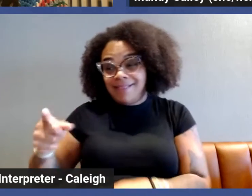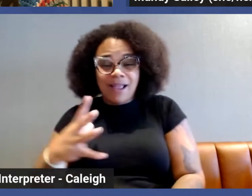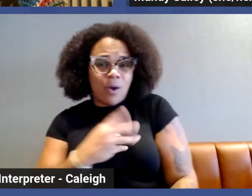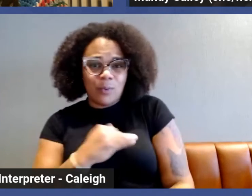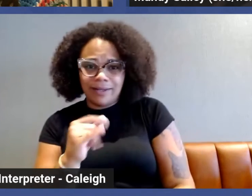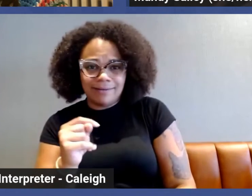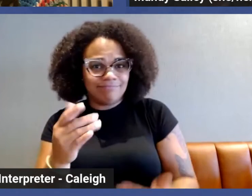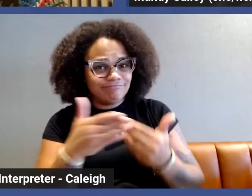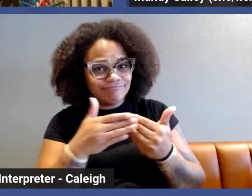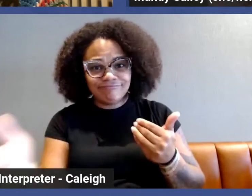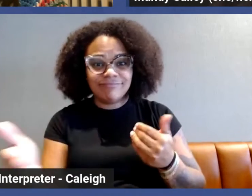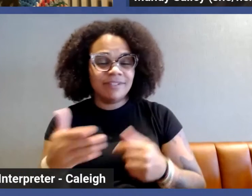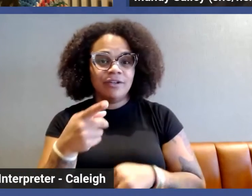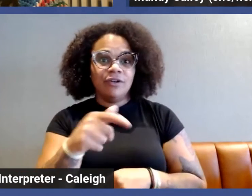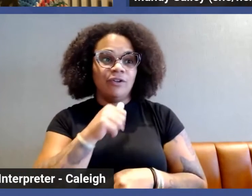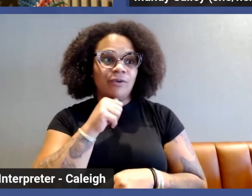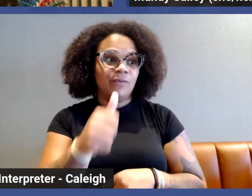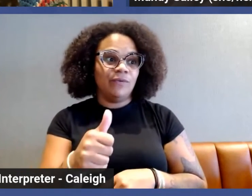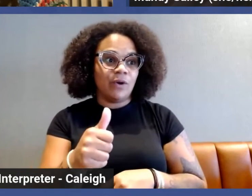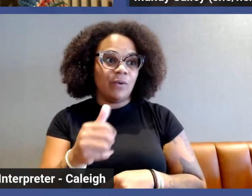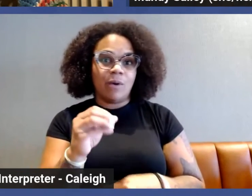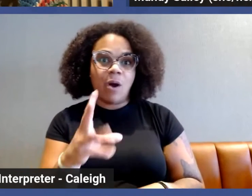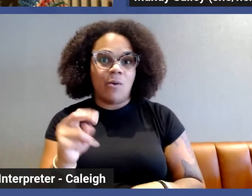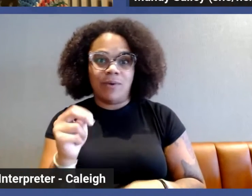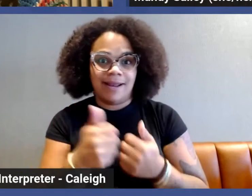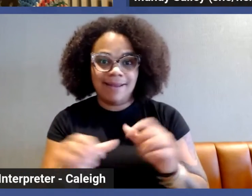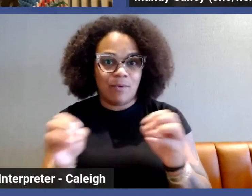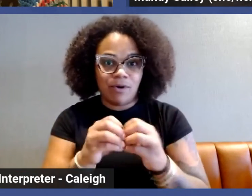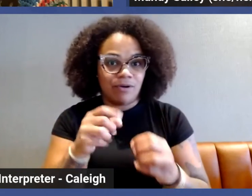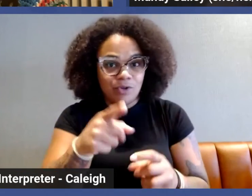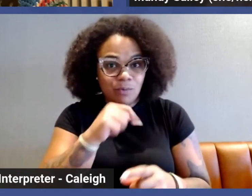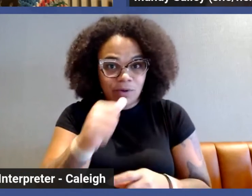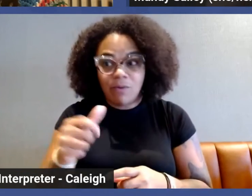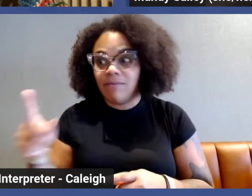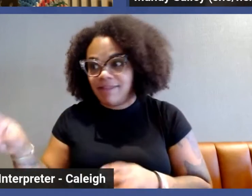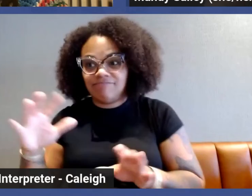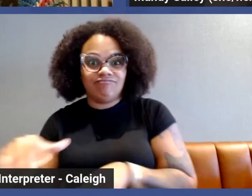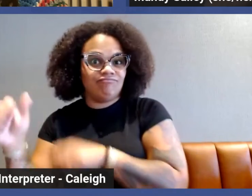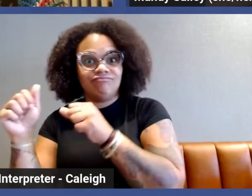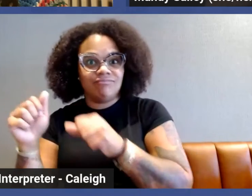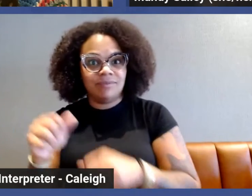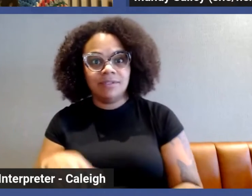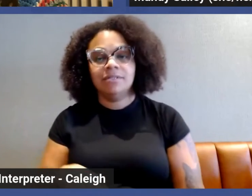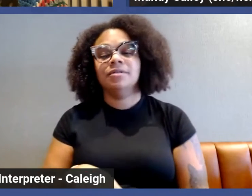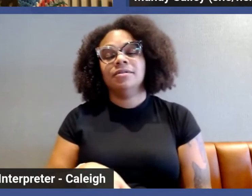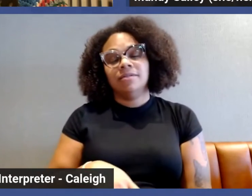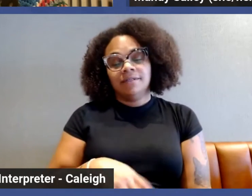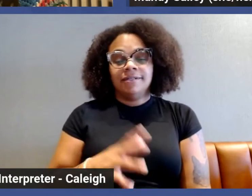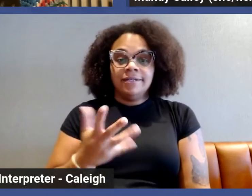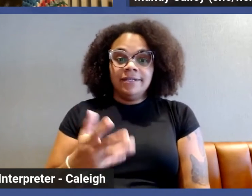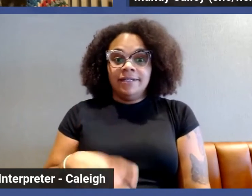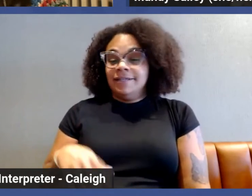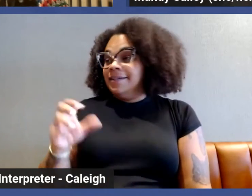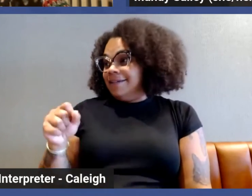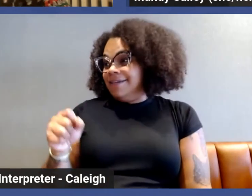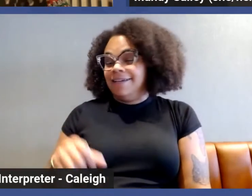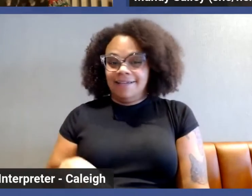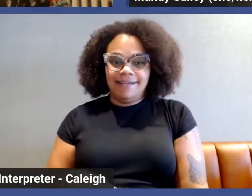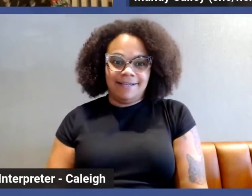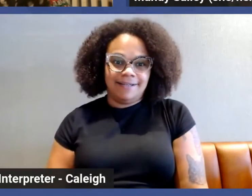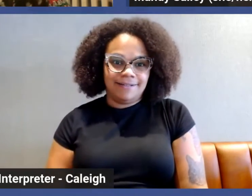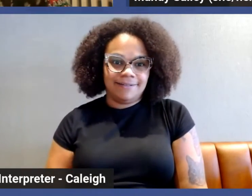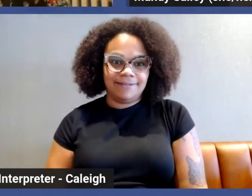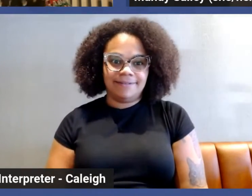you don't really own it anymore, in a certain sense. And now on it's that all happy being note, used for